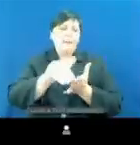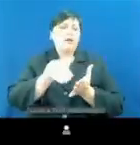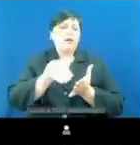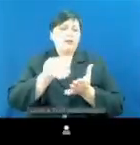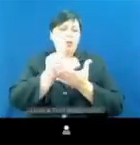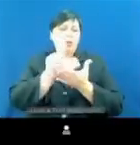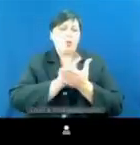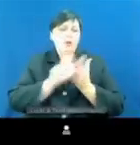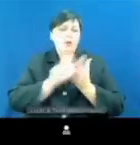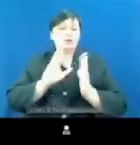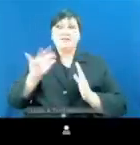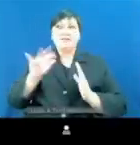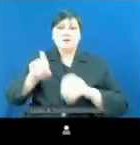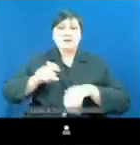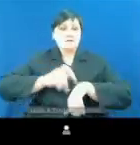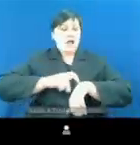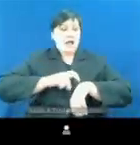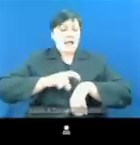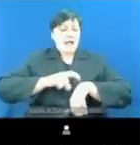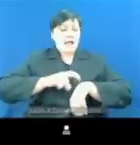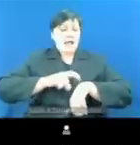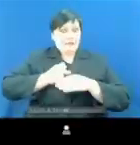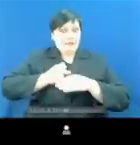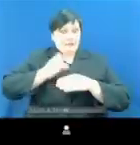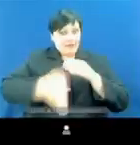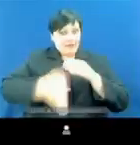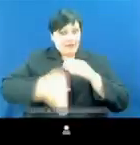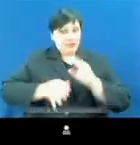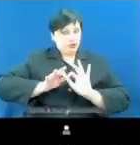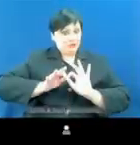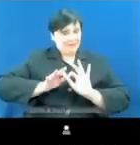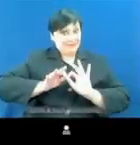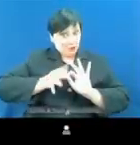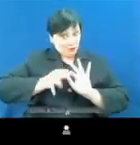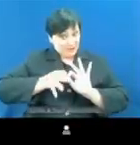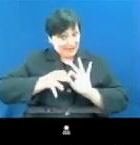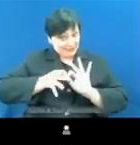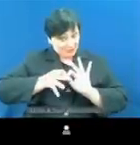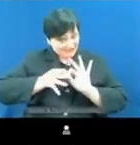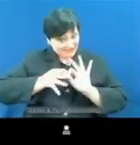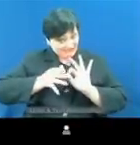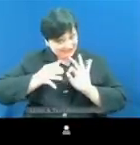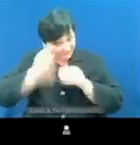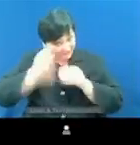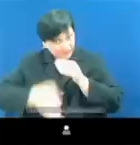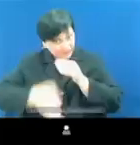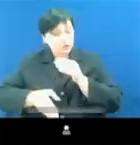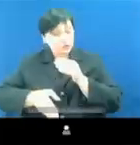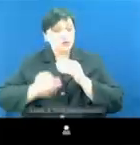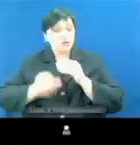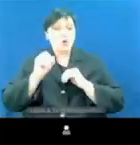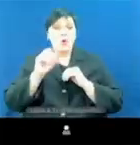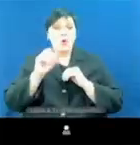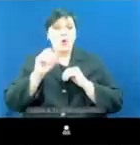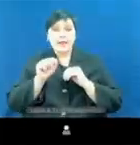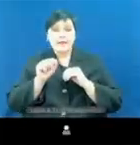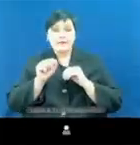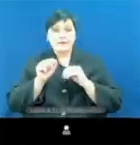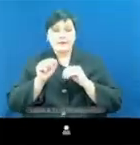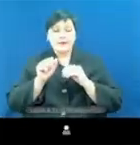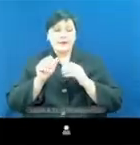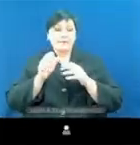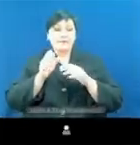time to complete an interpretation, or if you're interacting with the deaf person after you've